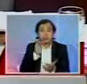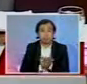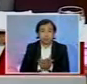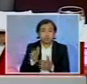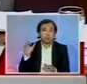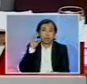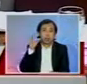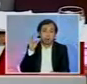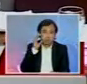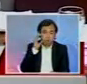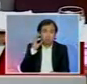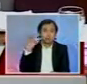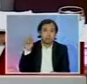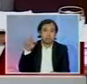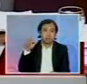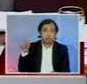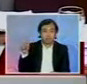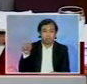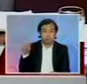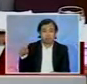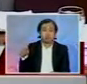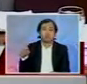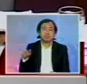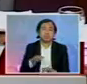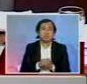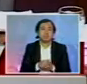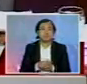as Vendi, Your Honor, docketed as